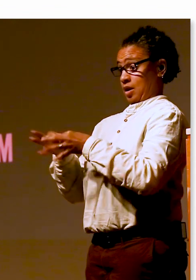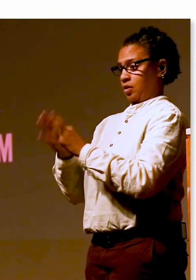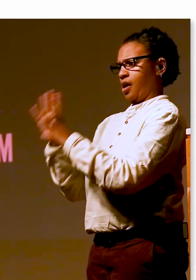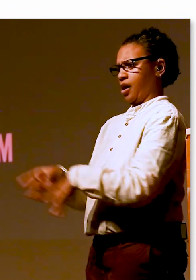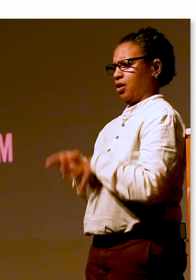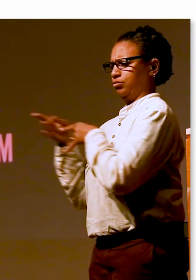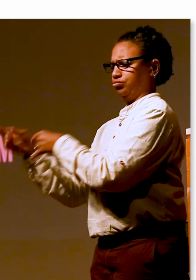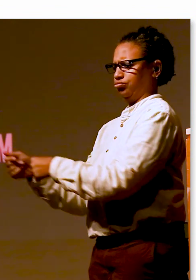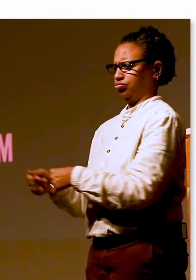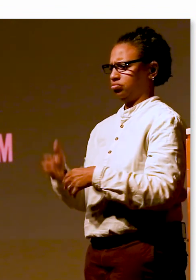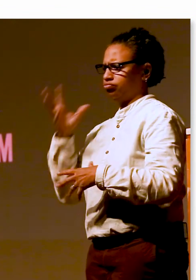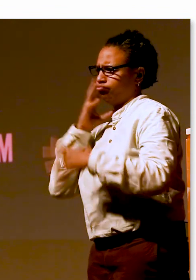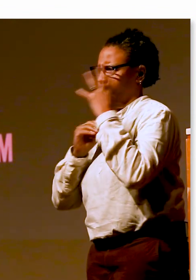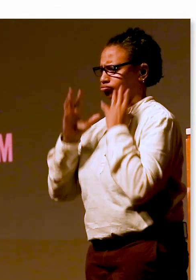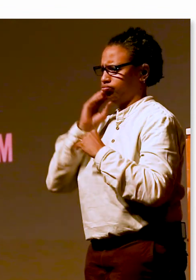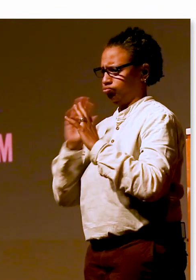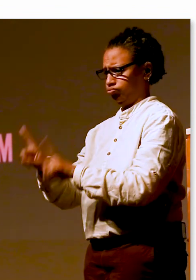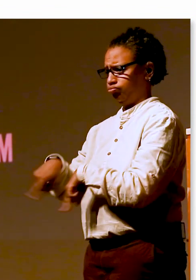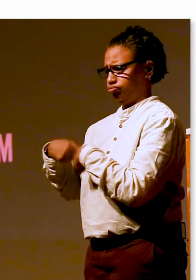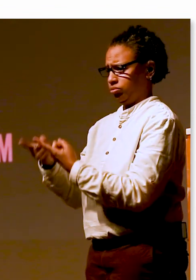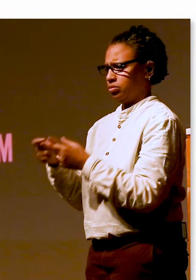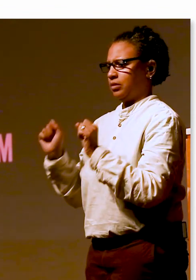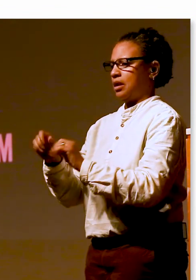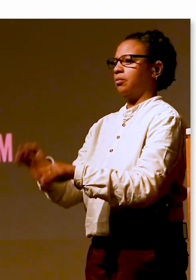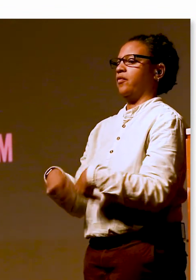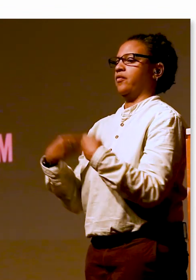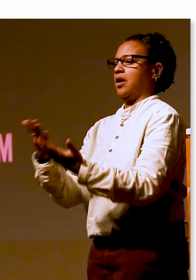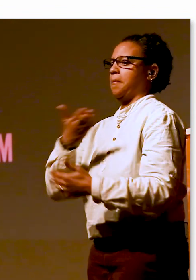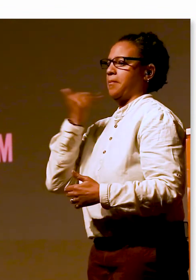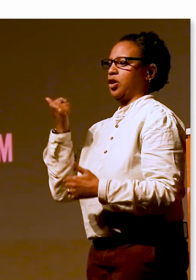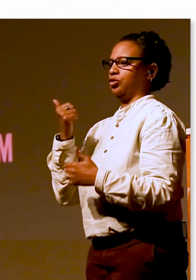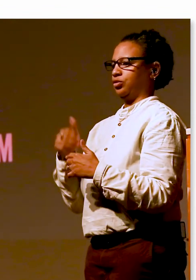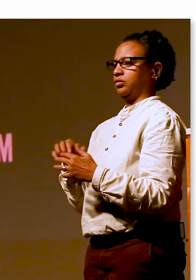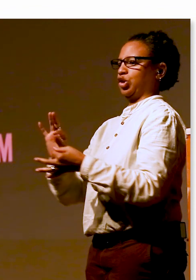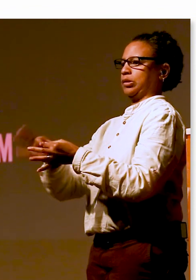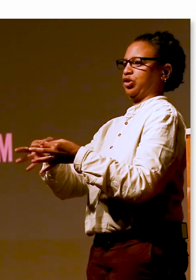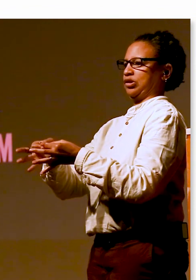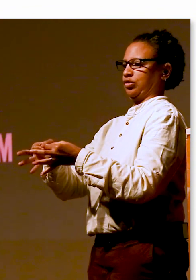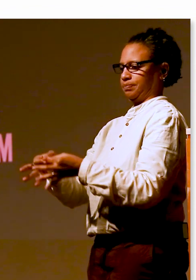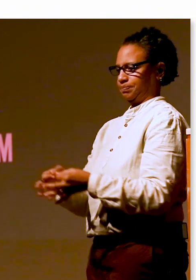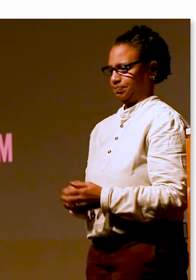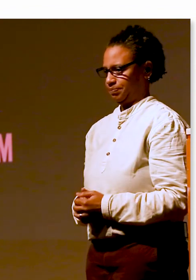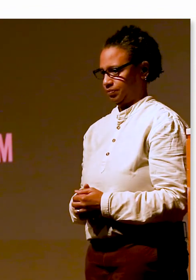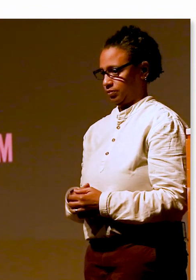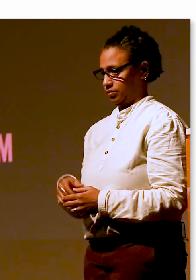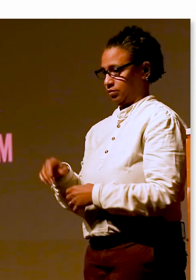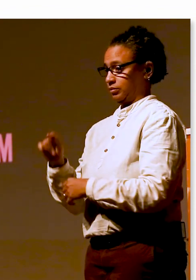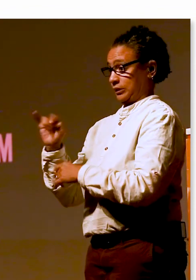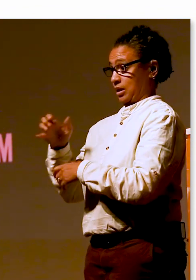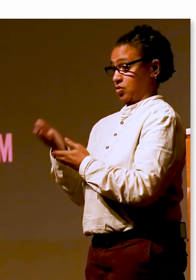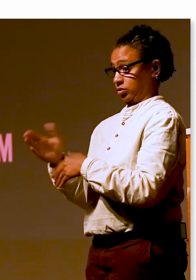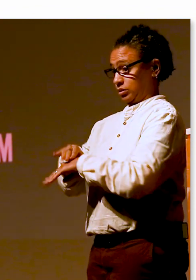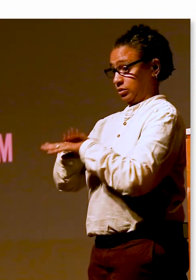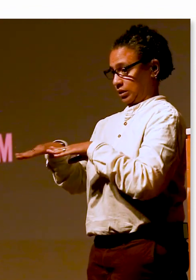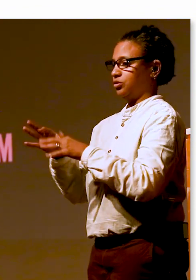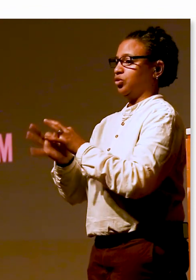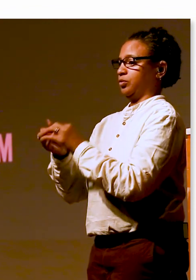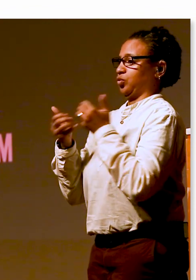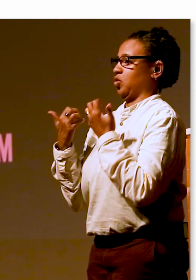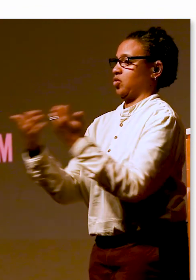and cultural experience, they are able to provide better interpretation. Ty will be on stage interpreting to the